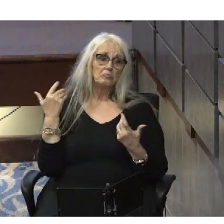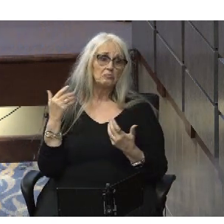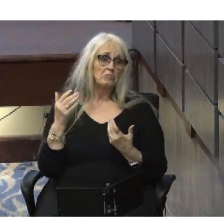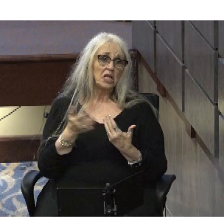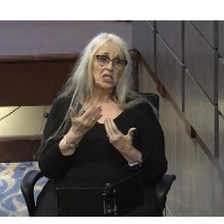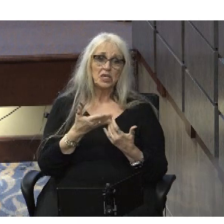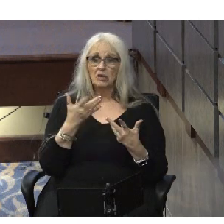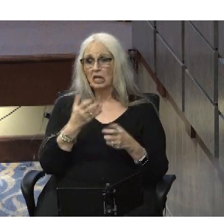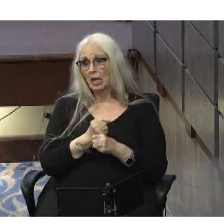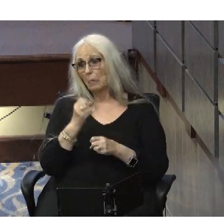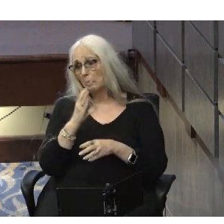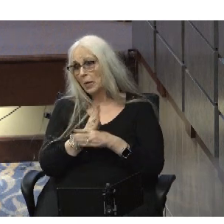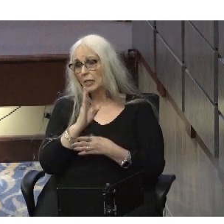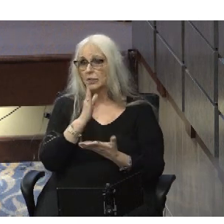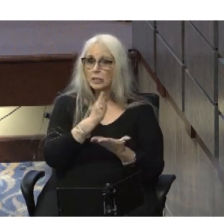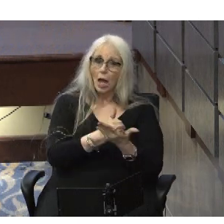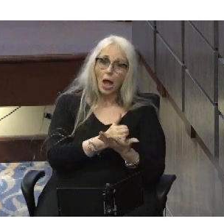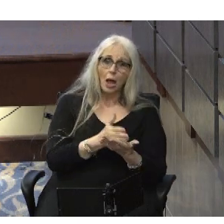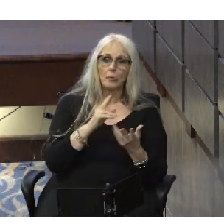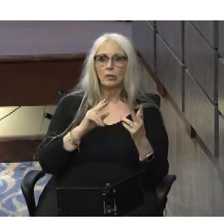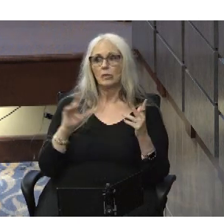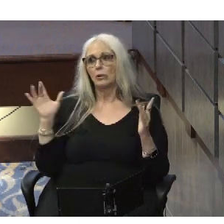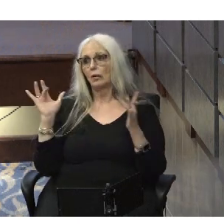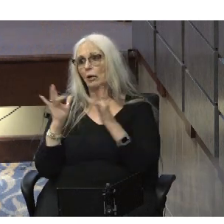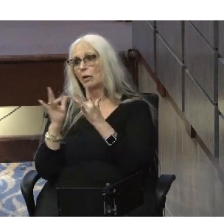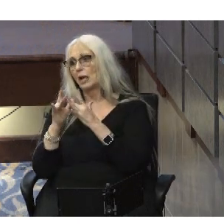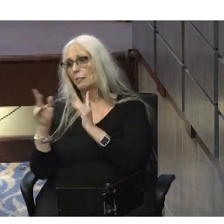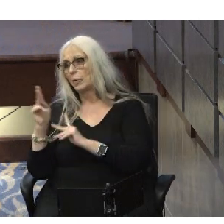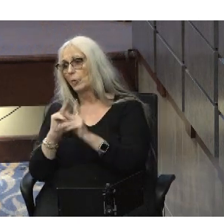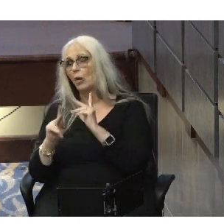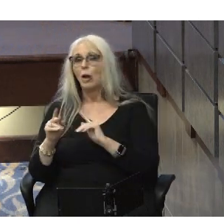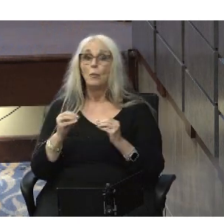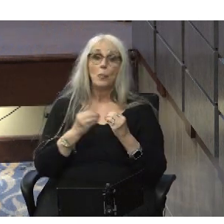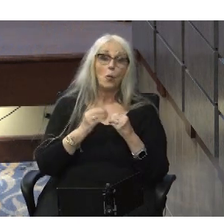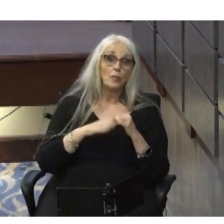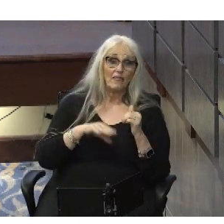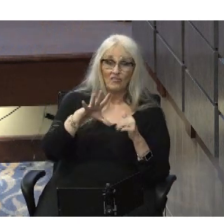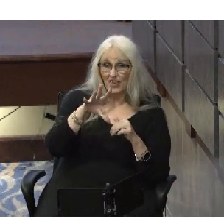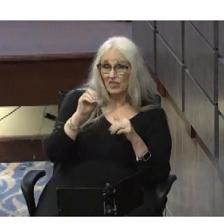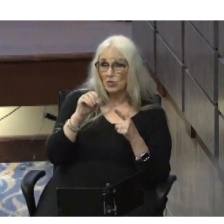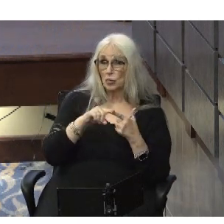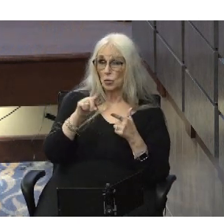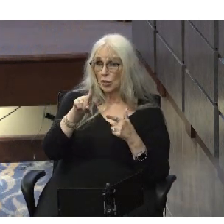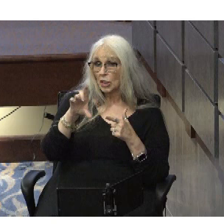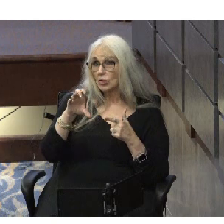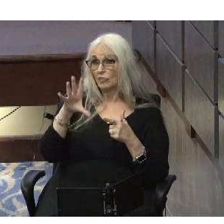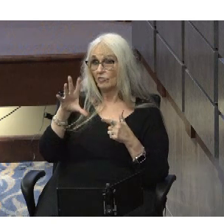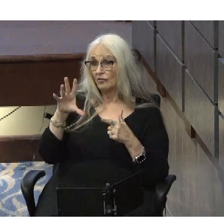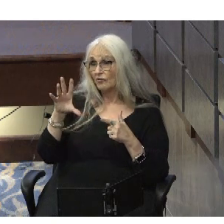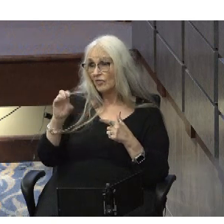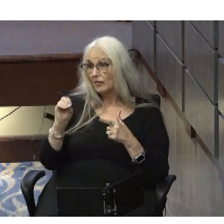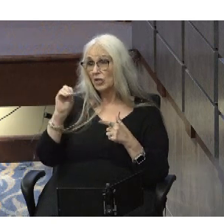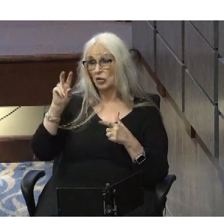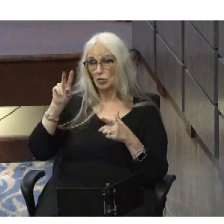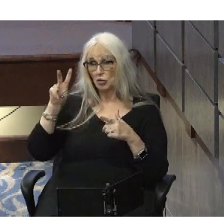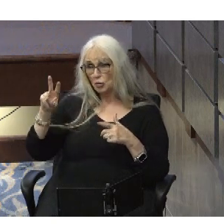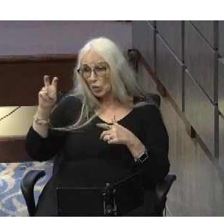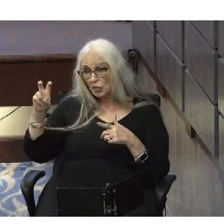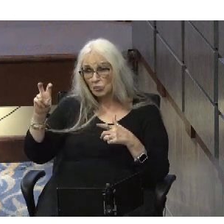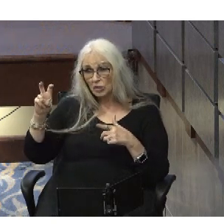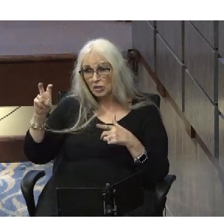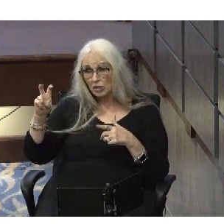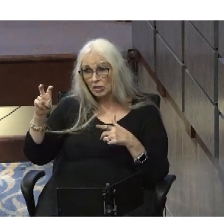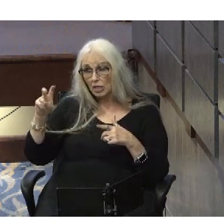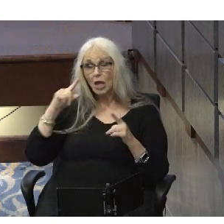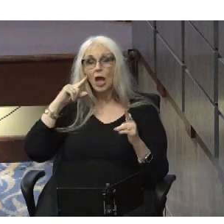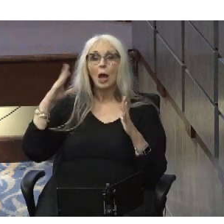get people to agencies we already partner with. But if we get north of 50 to 100, certainly 150 to 200, I